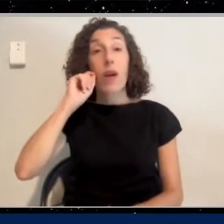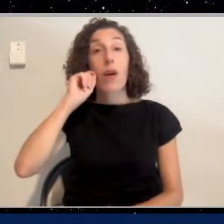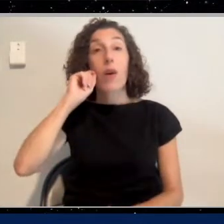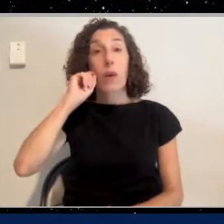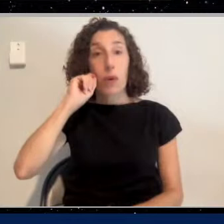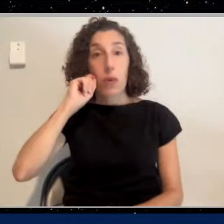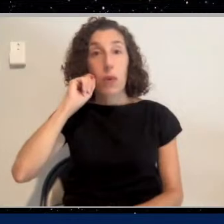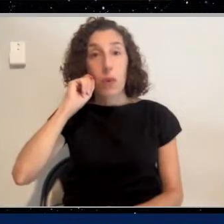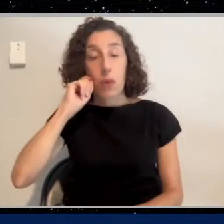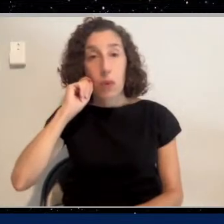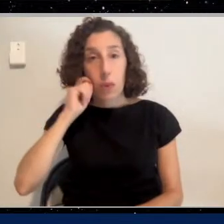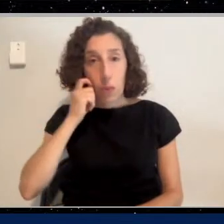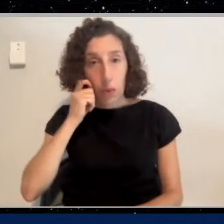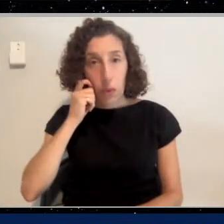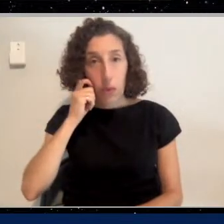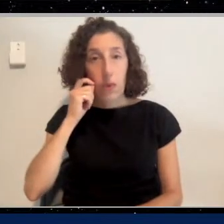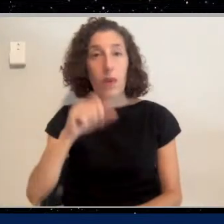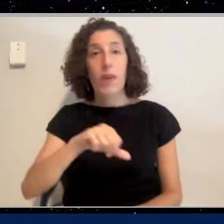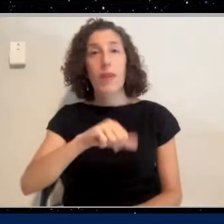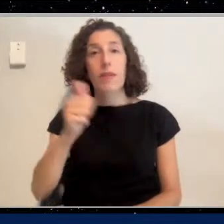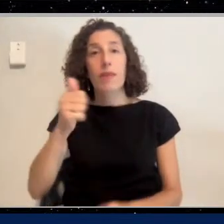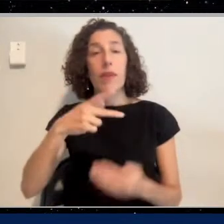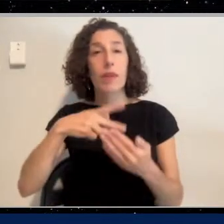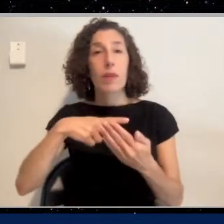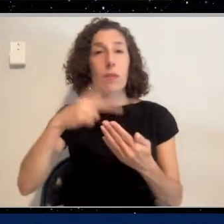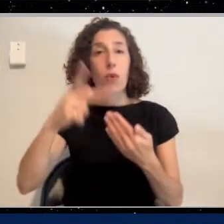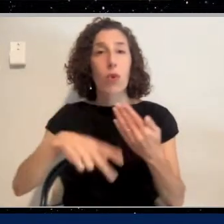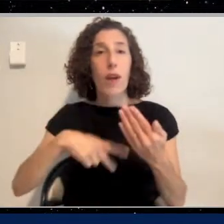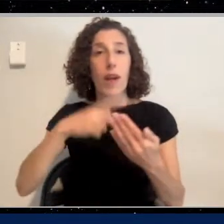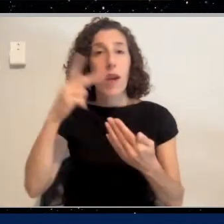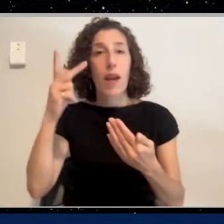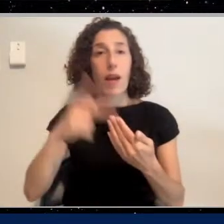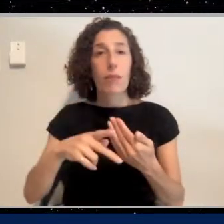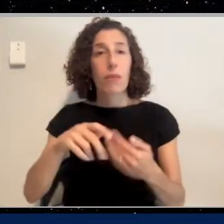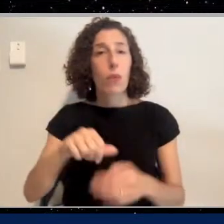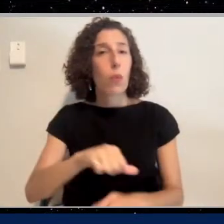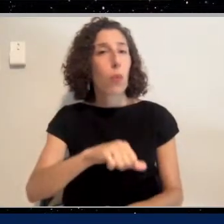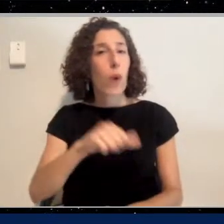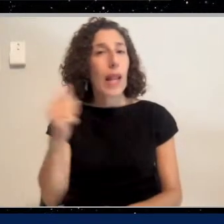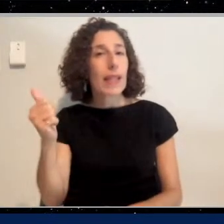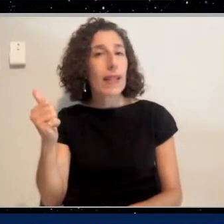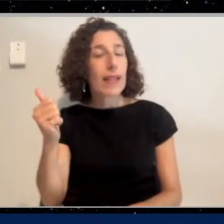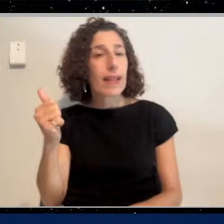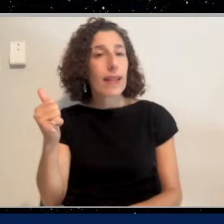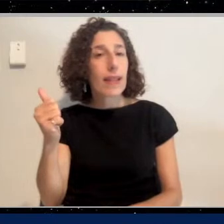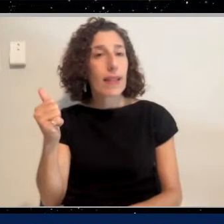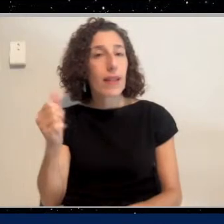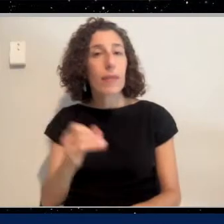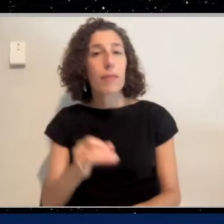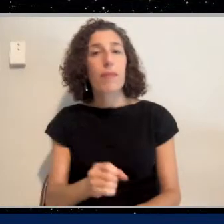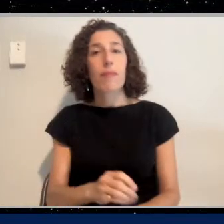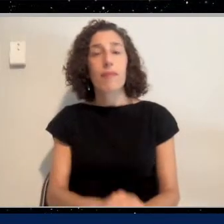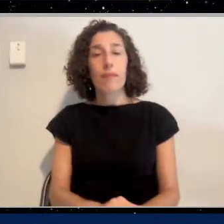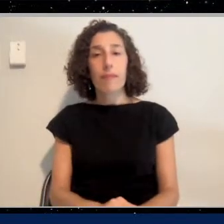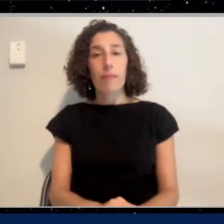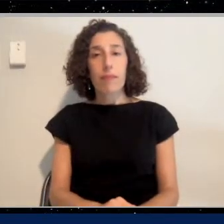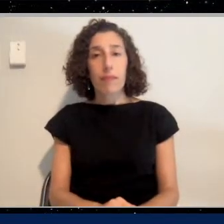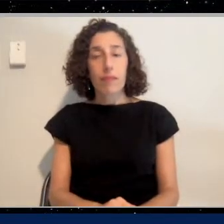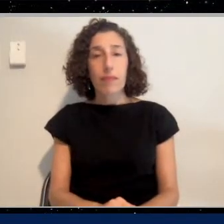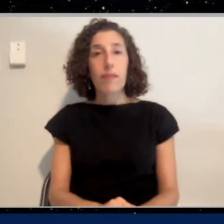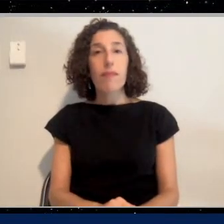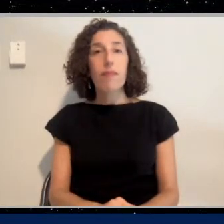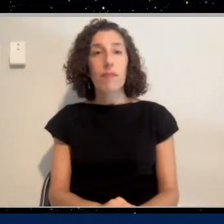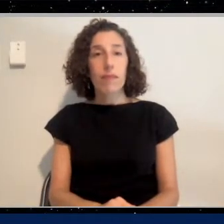the different programs and stuff like that. Is there anything else that you want to tell people about? Sure. So